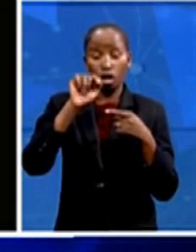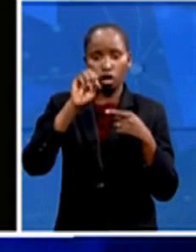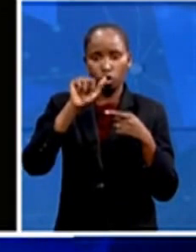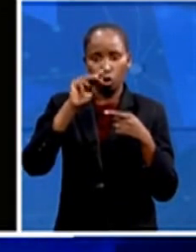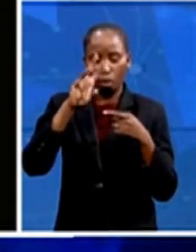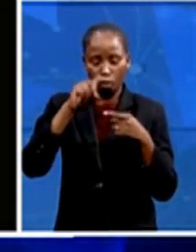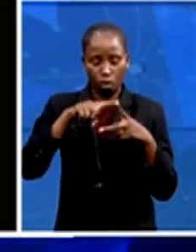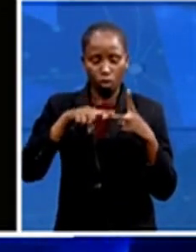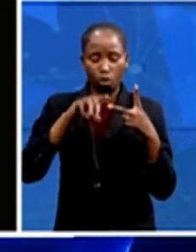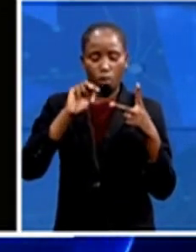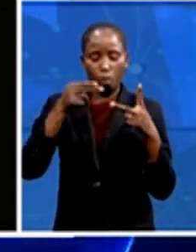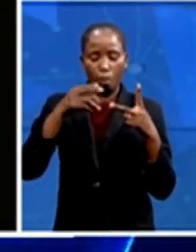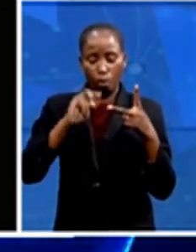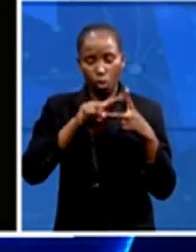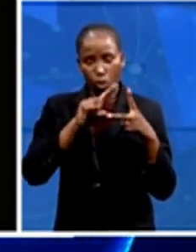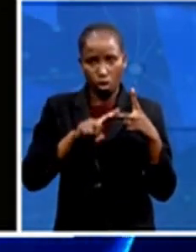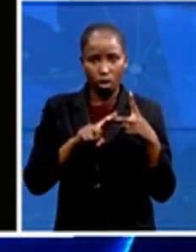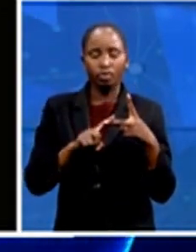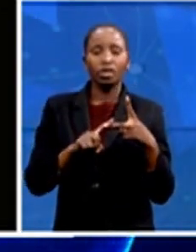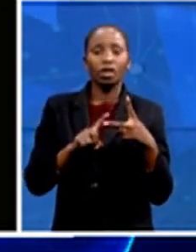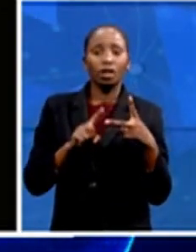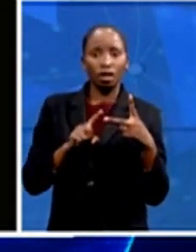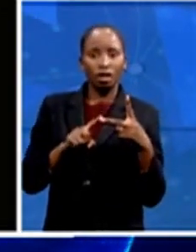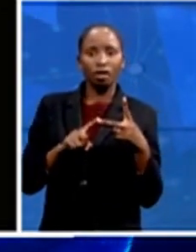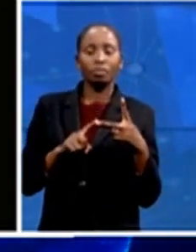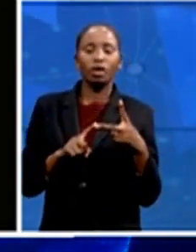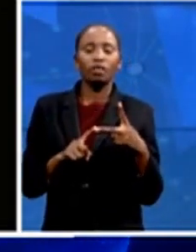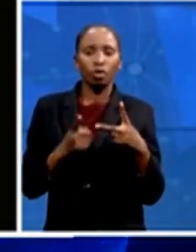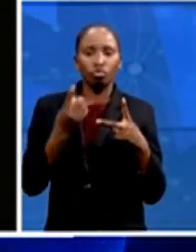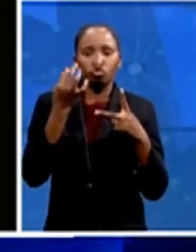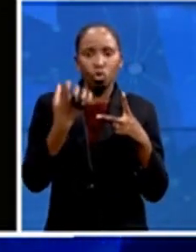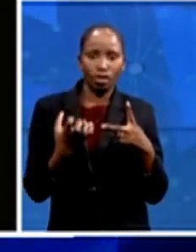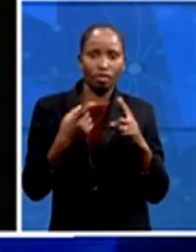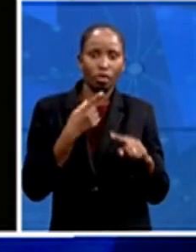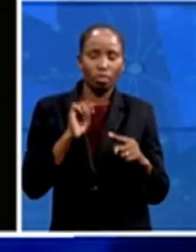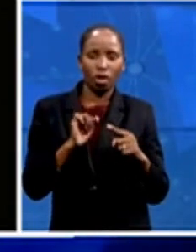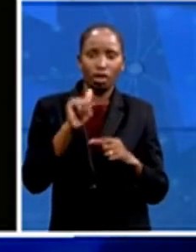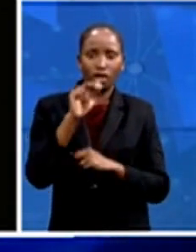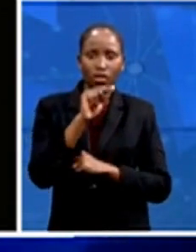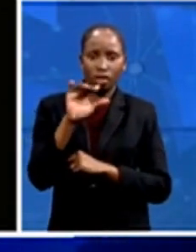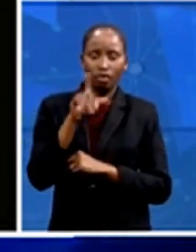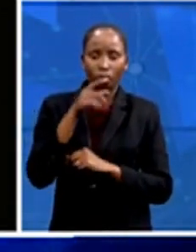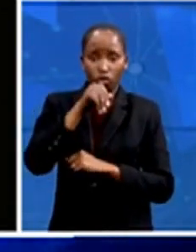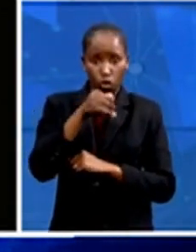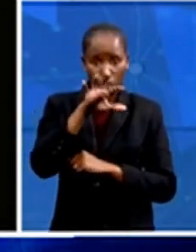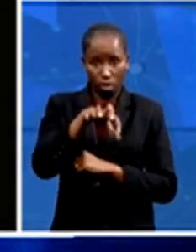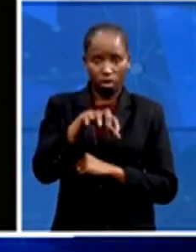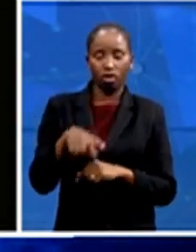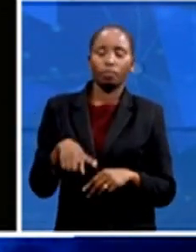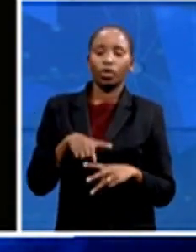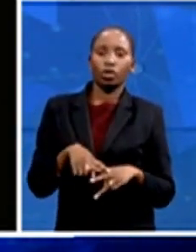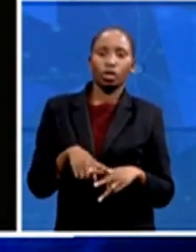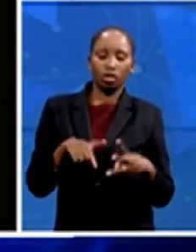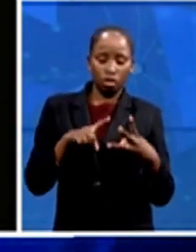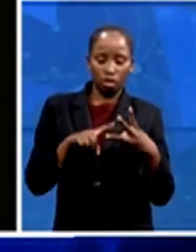regional, treasurer of the ANC in the Greater Johannesburg region, and Salfina Mulaudzi. So this